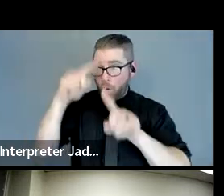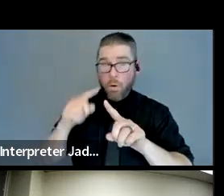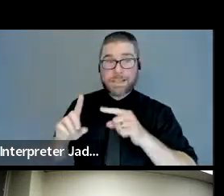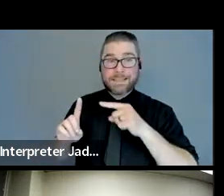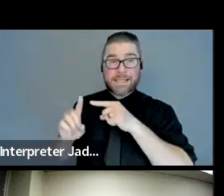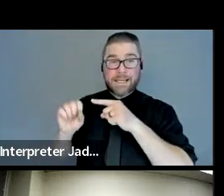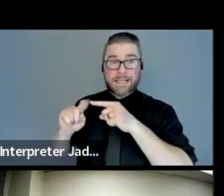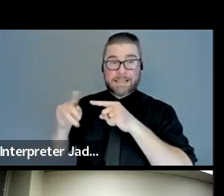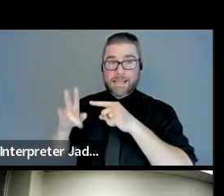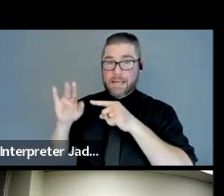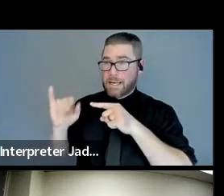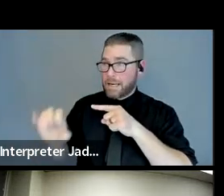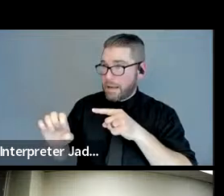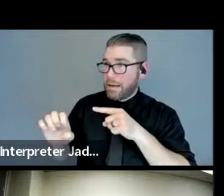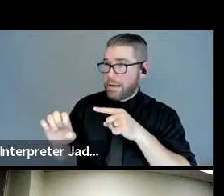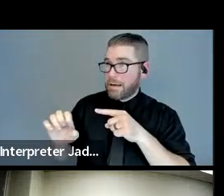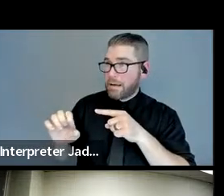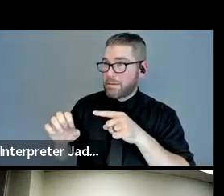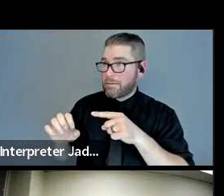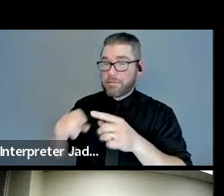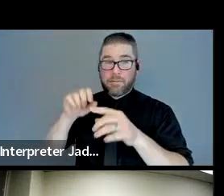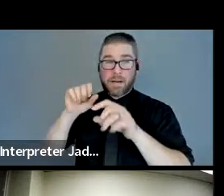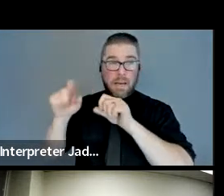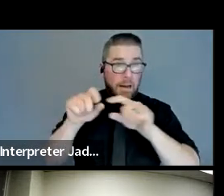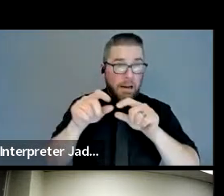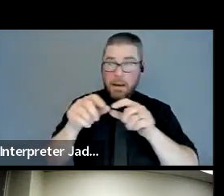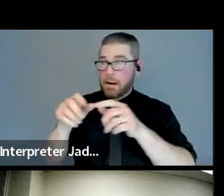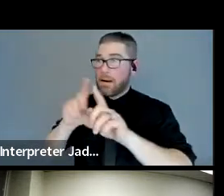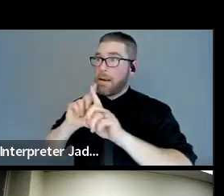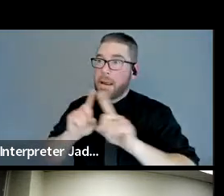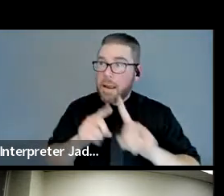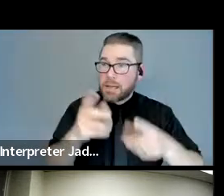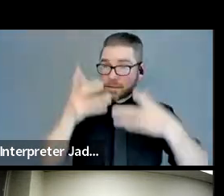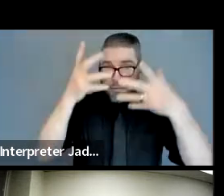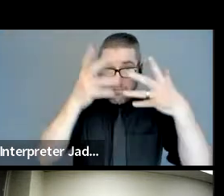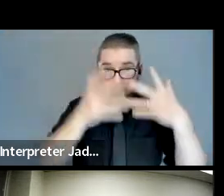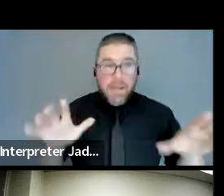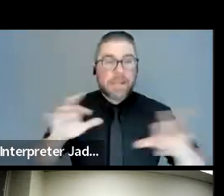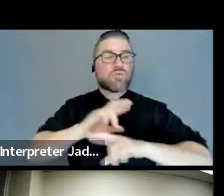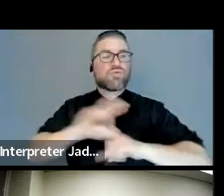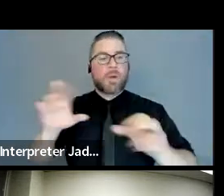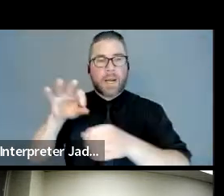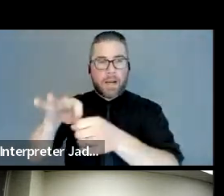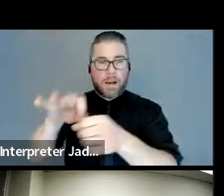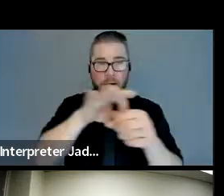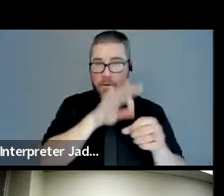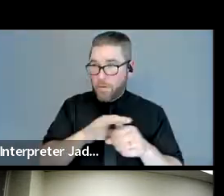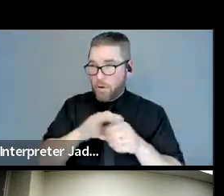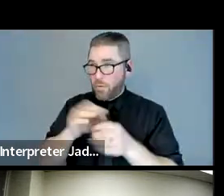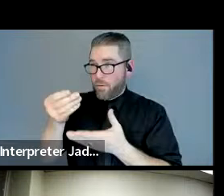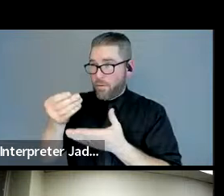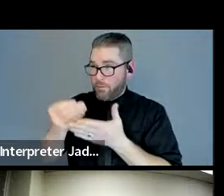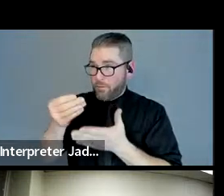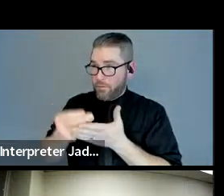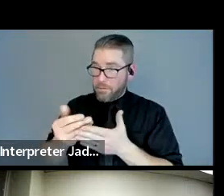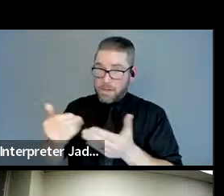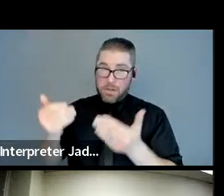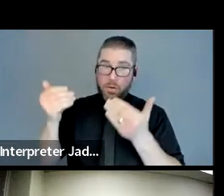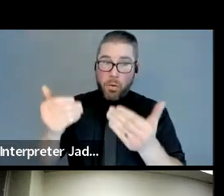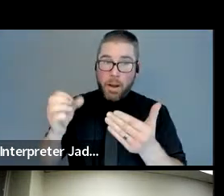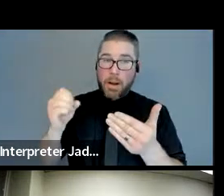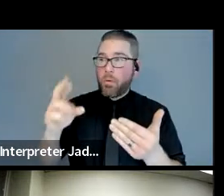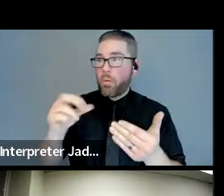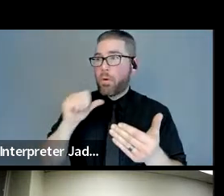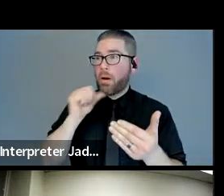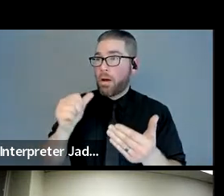ready for a vote. We're ready to know whether or not we want to move funding or not. So with that said, I'm going to pass it to Stephanie